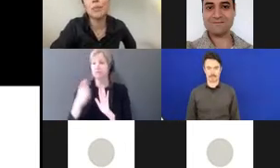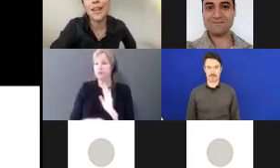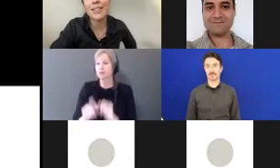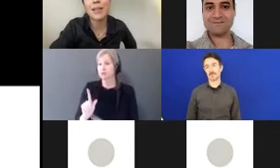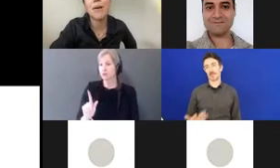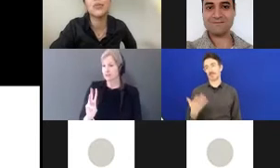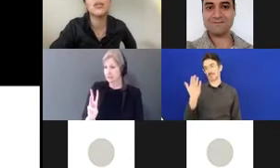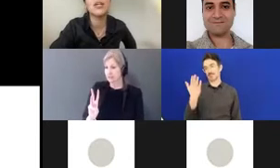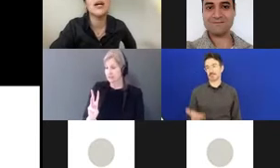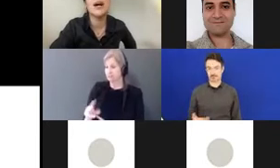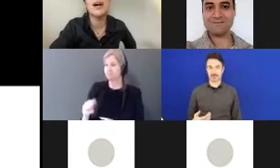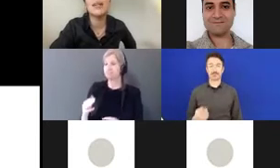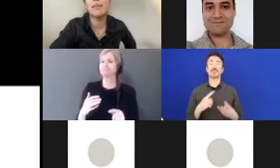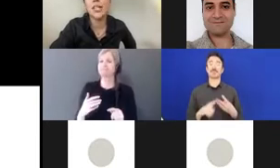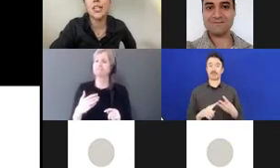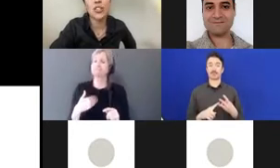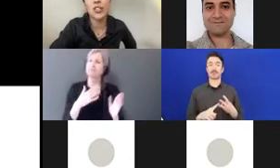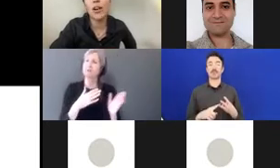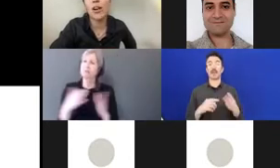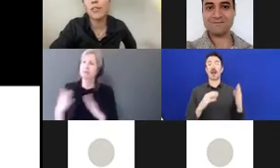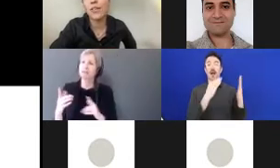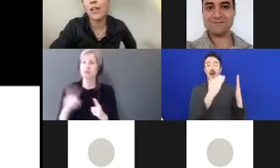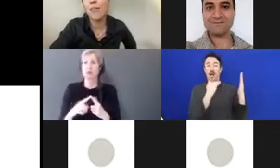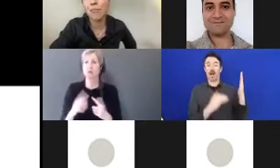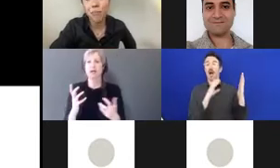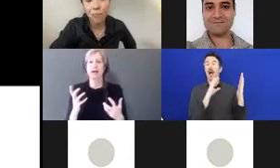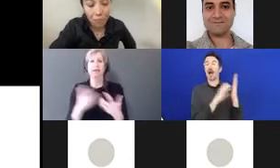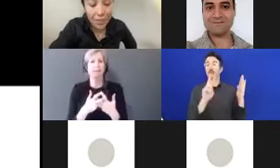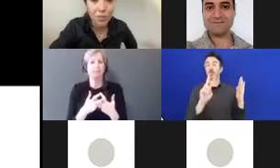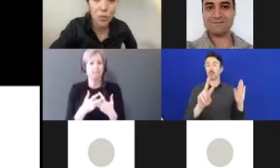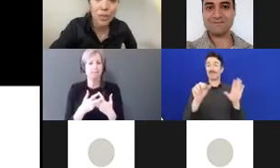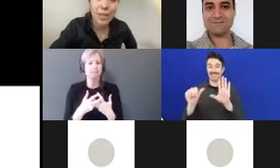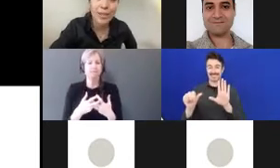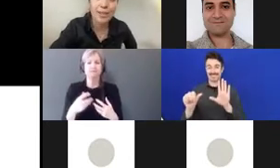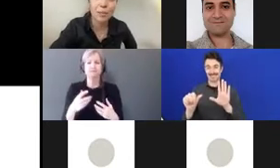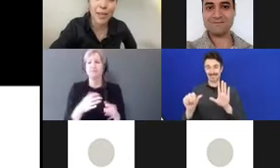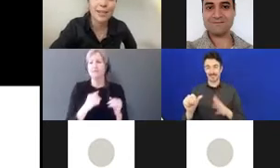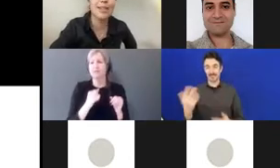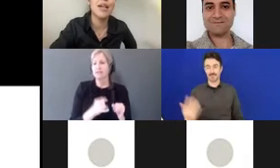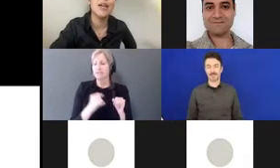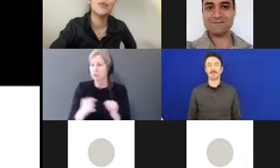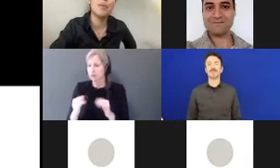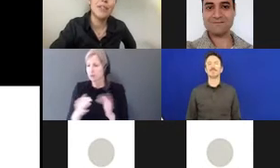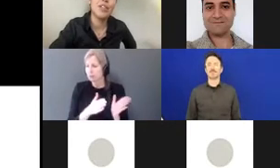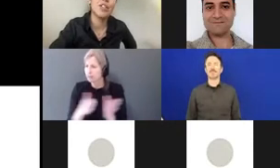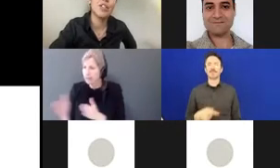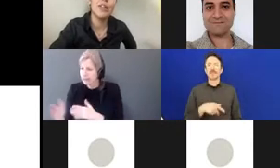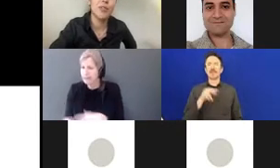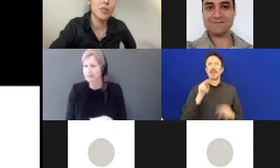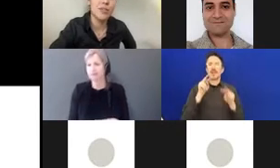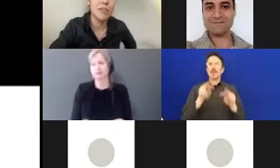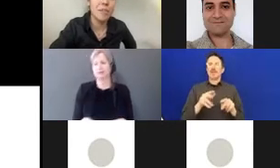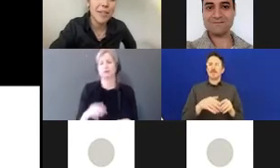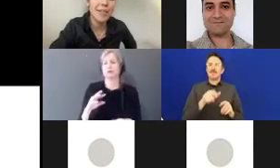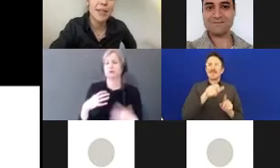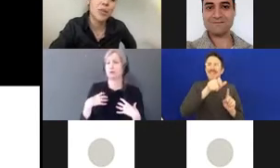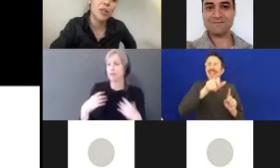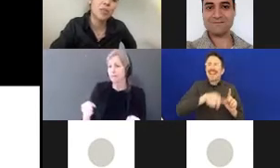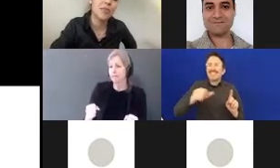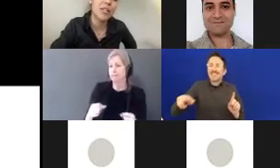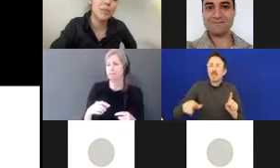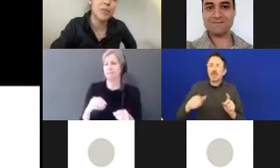were plans about adaptation of individualized plans, rehabilitation offered through different means